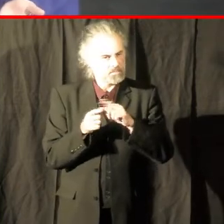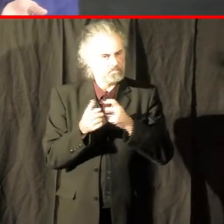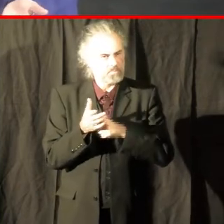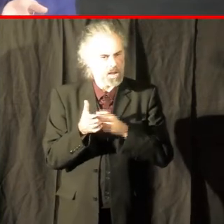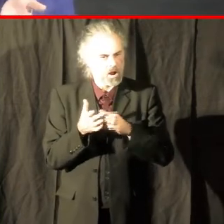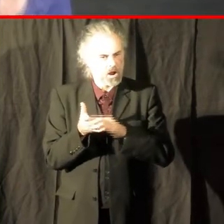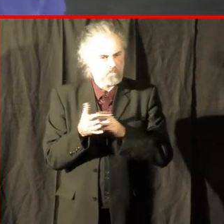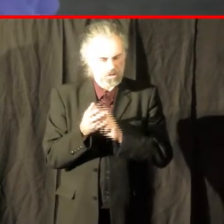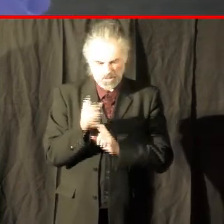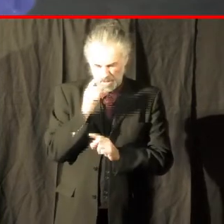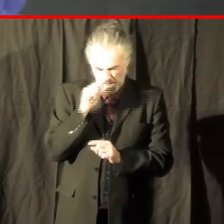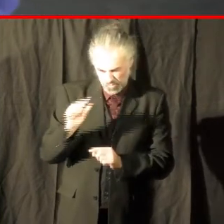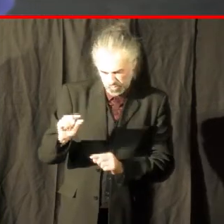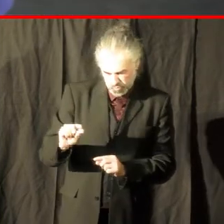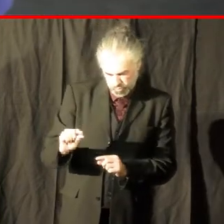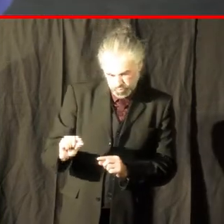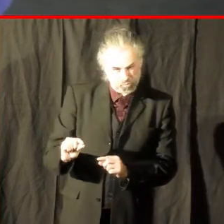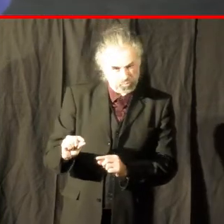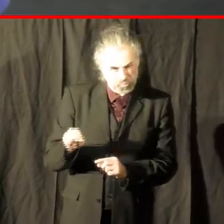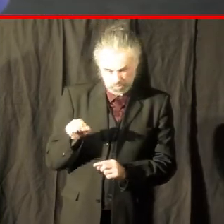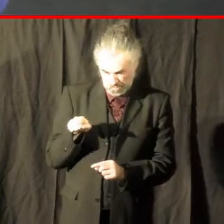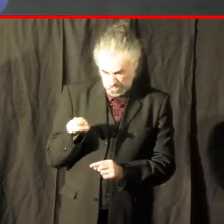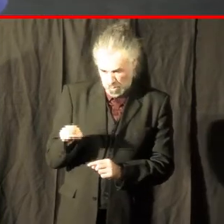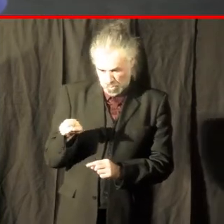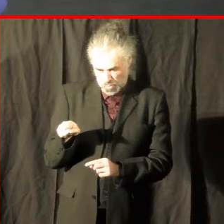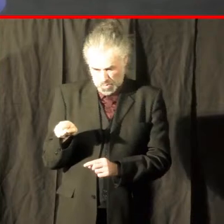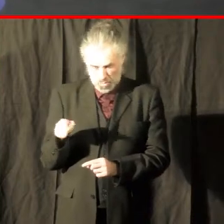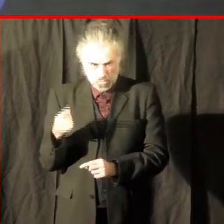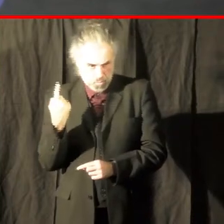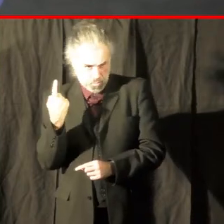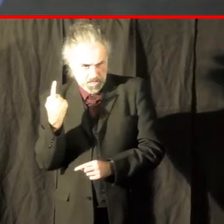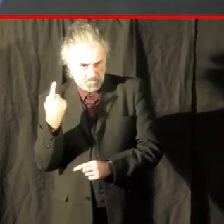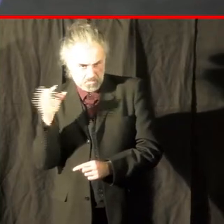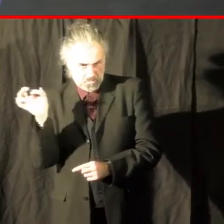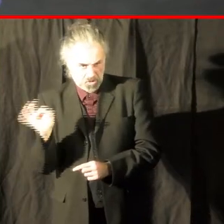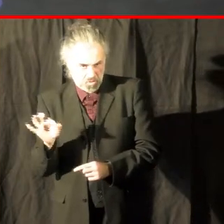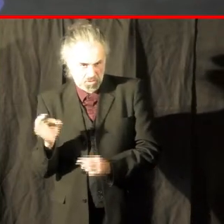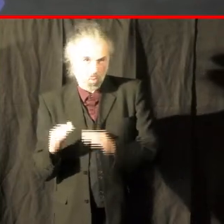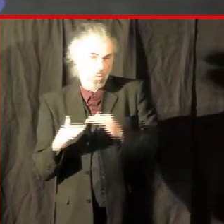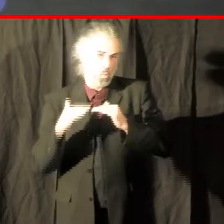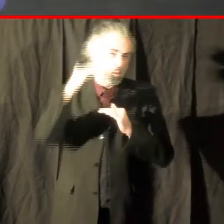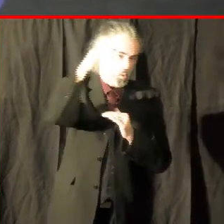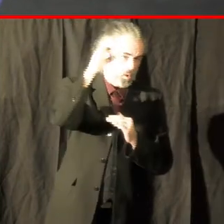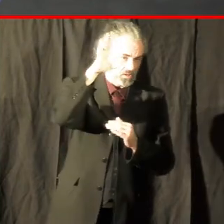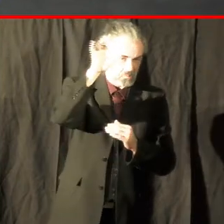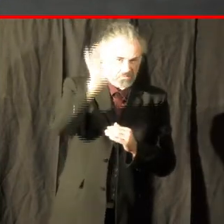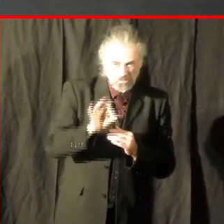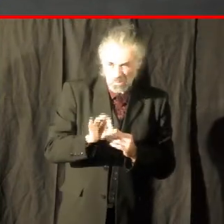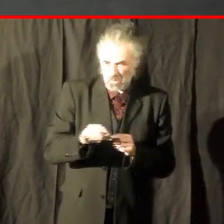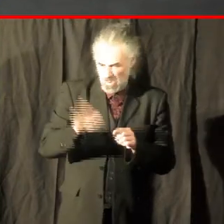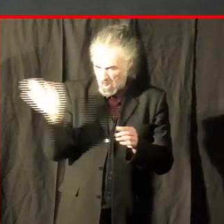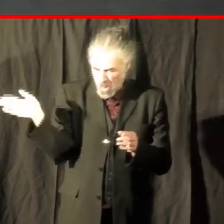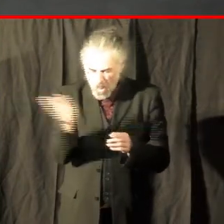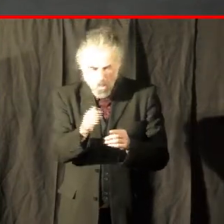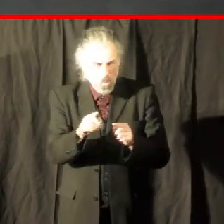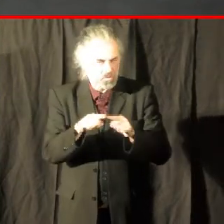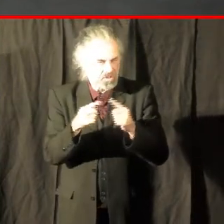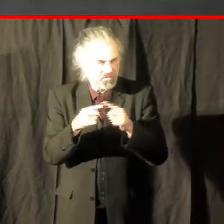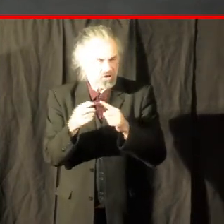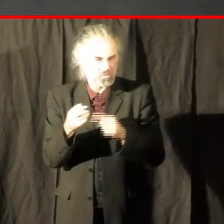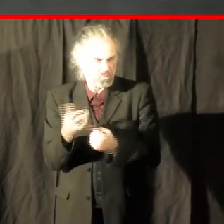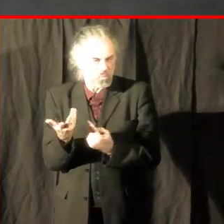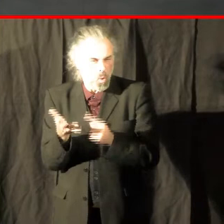to 0.1% or 10% of fastoids or lastoids, nastoids, bastoids or